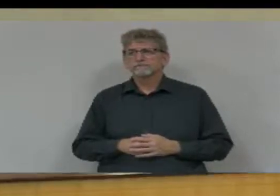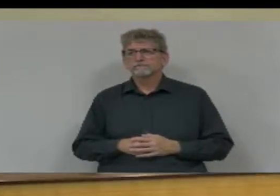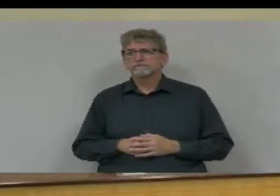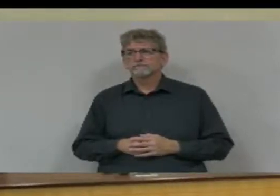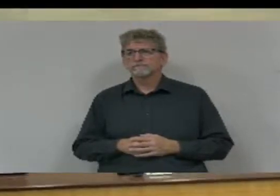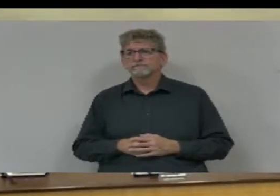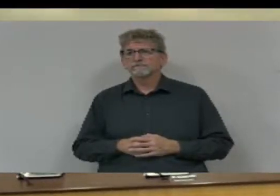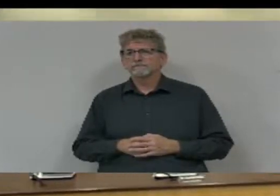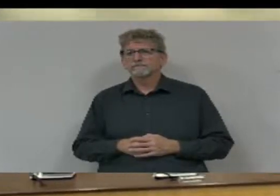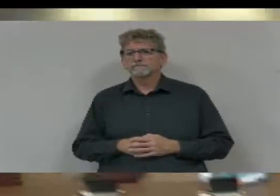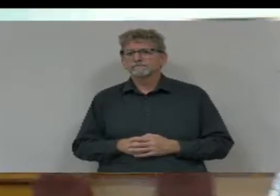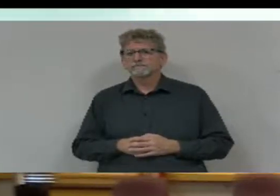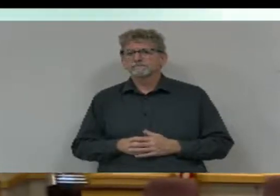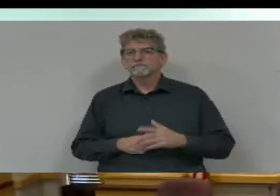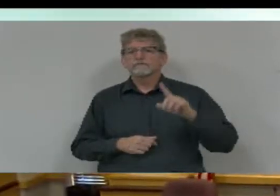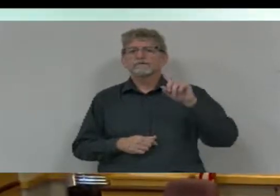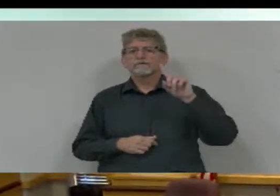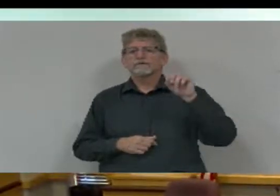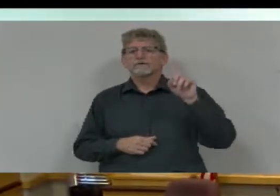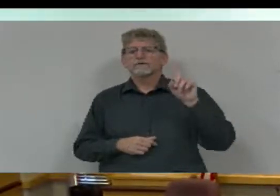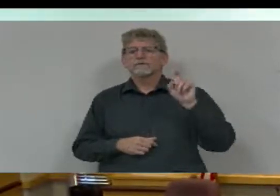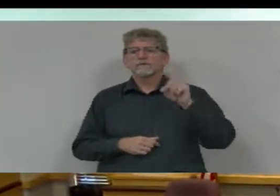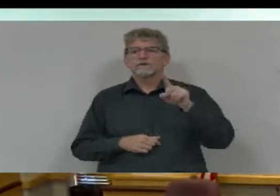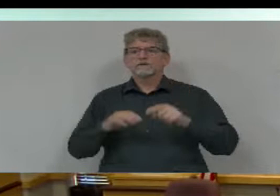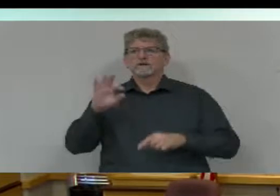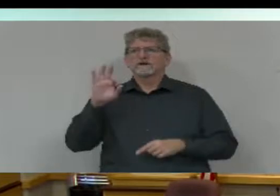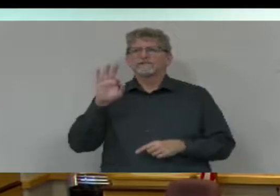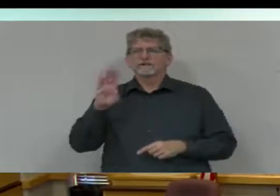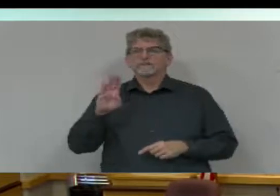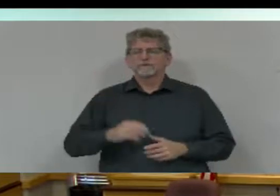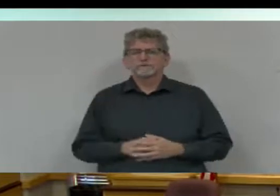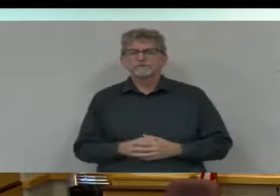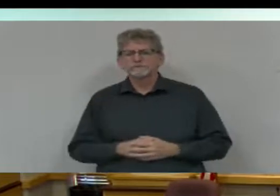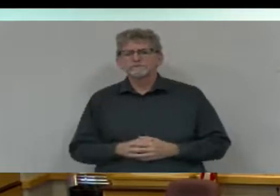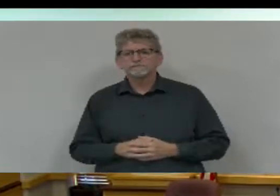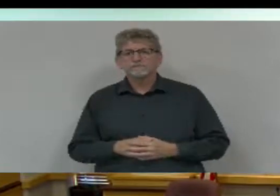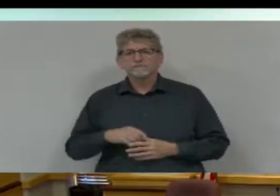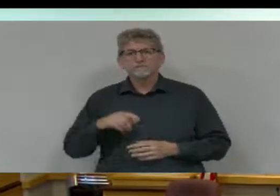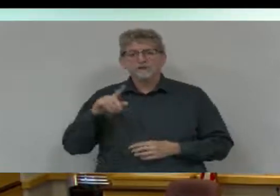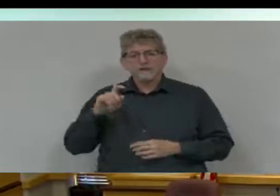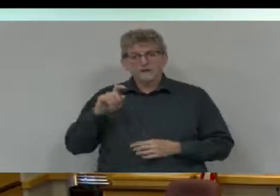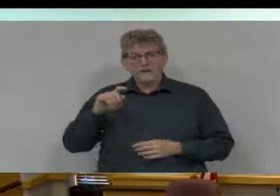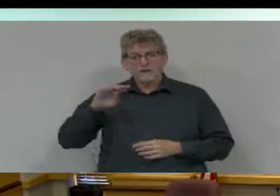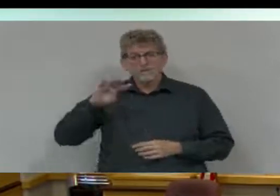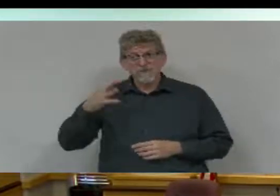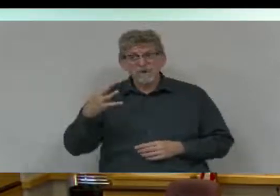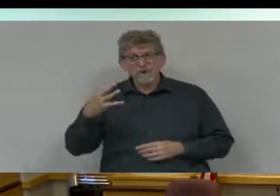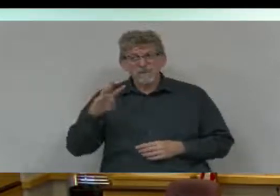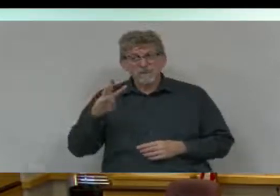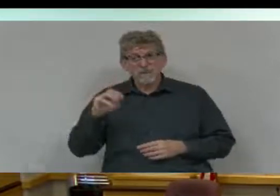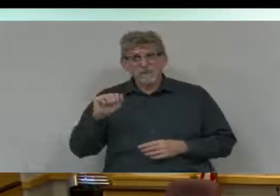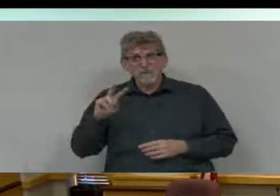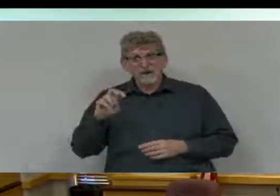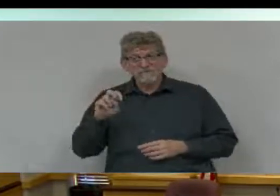Question from Facebook Live. With the prospect of a 4th wave on the horizon, why are your briefings coming to an end?